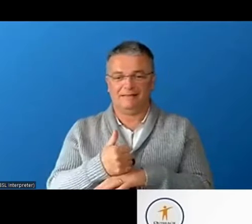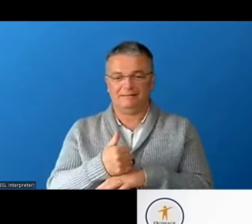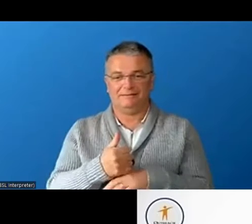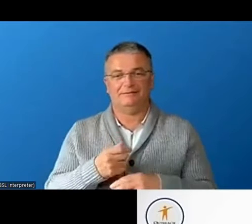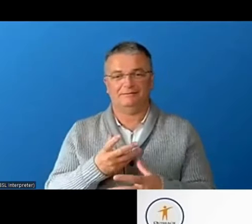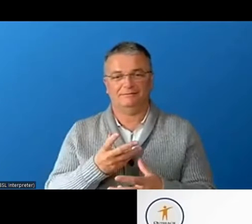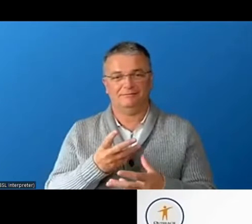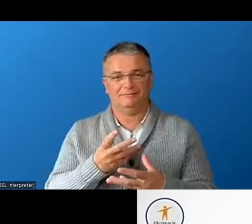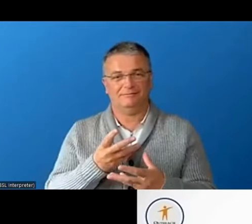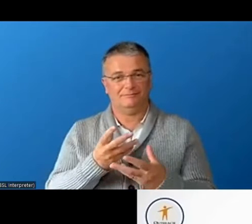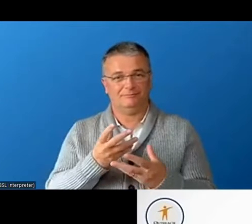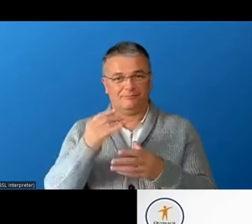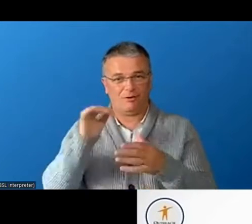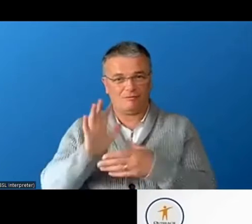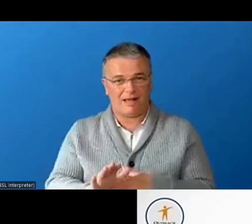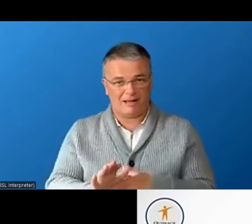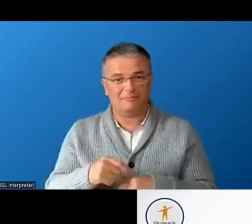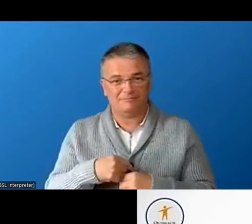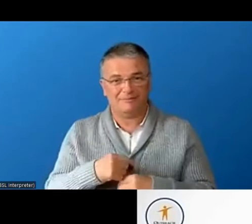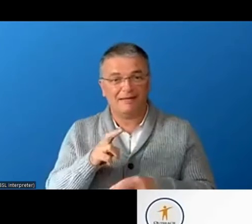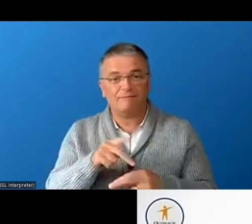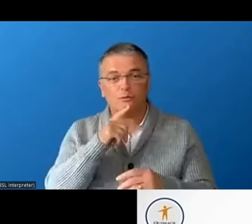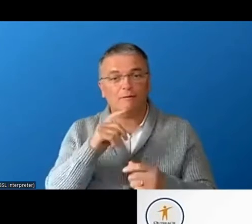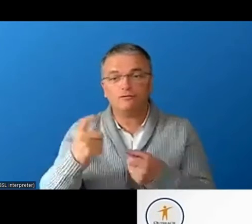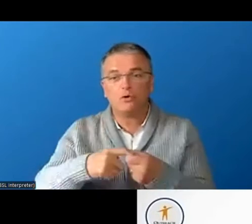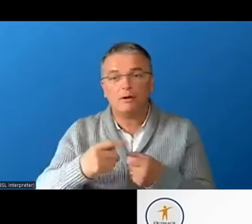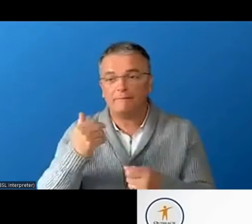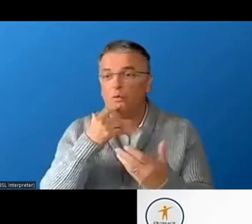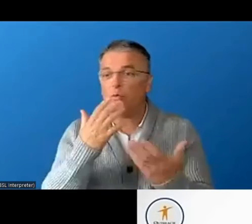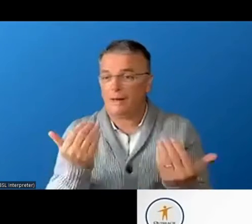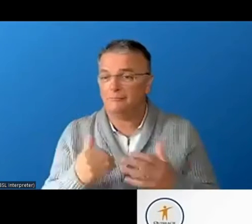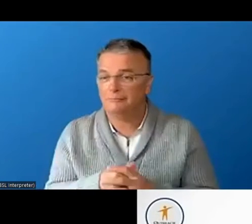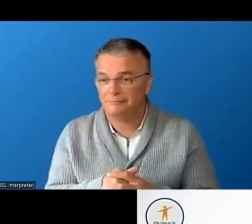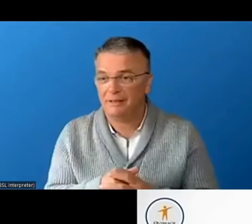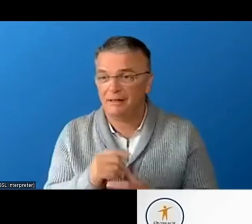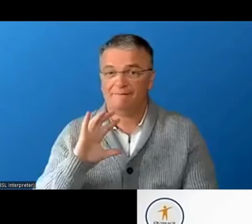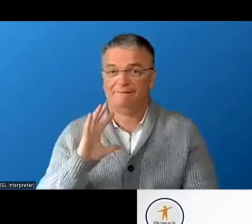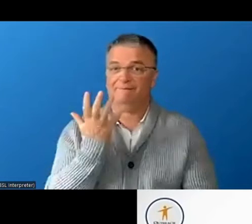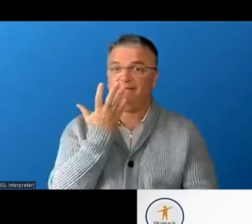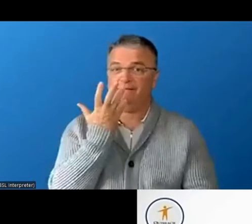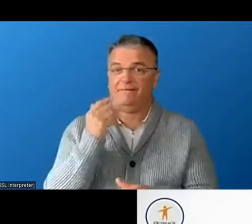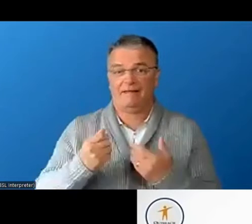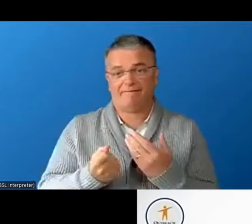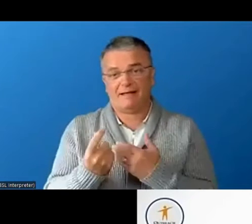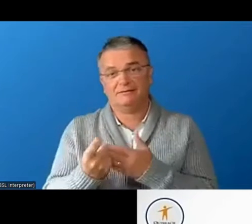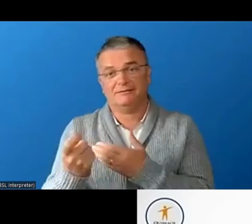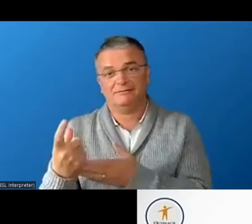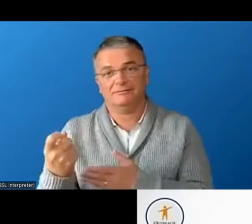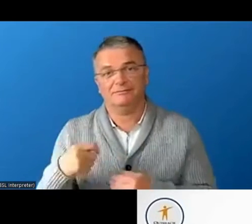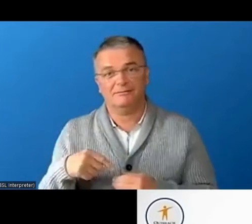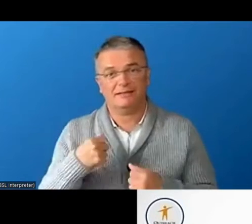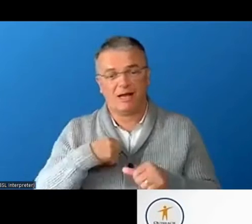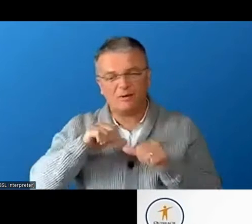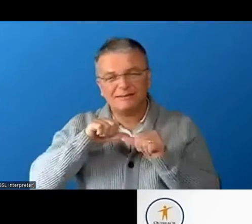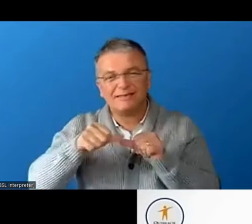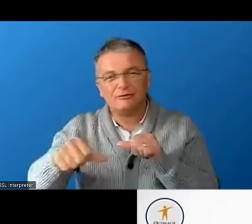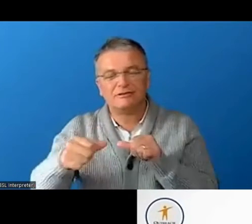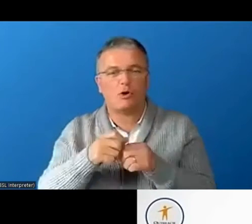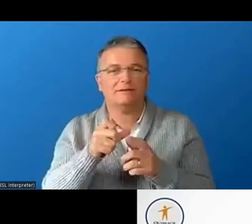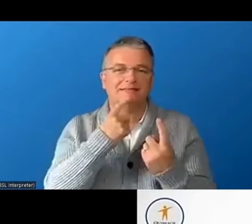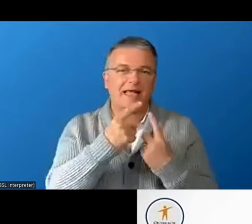have not joined us before, welcome. This is our fifth event in our little series on data